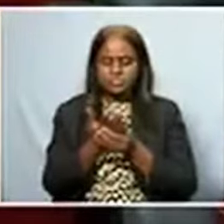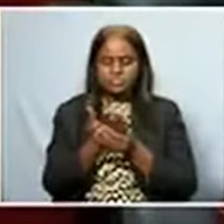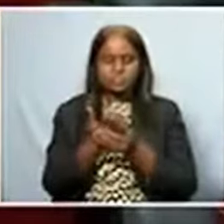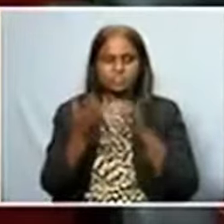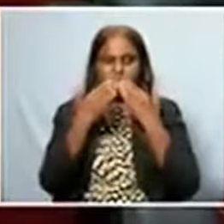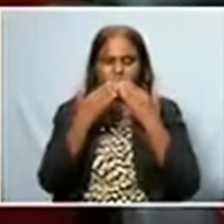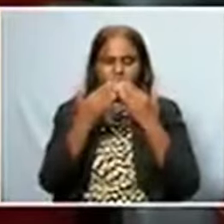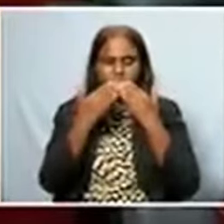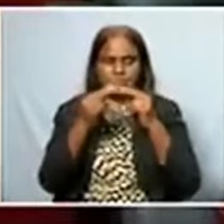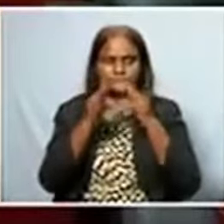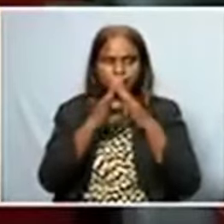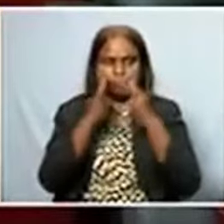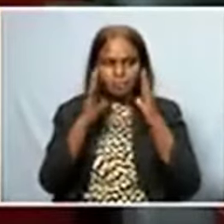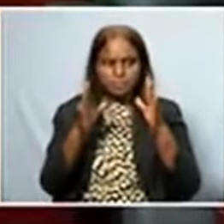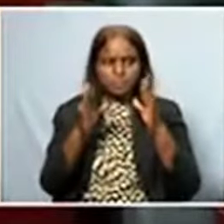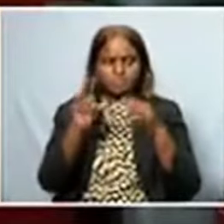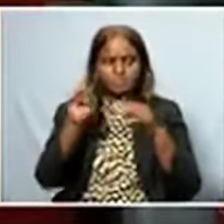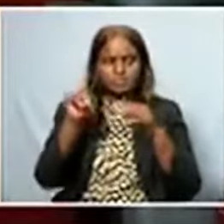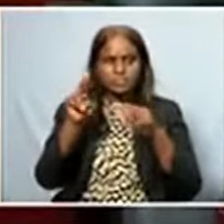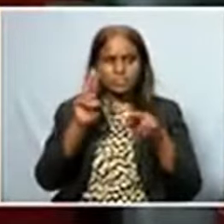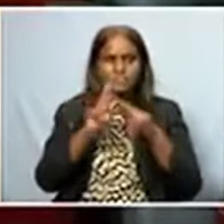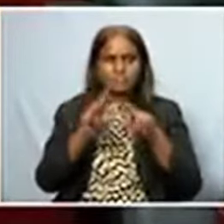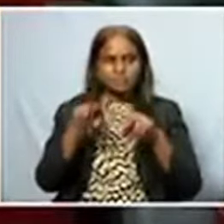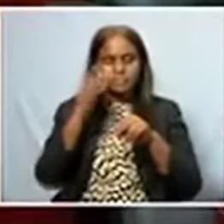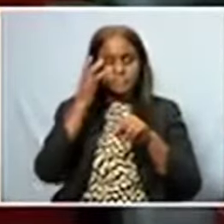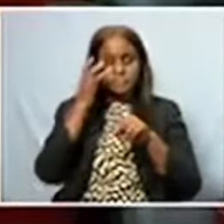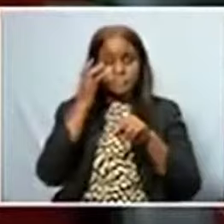Thank you very much, Mr. Chairman.